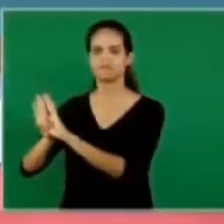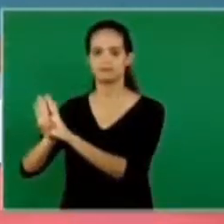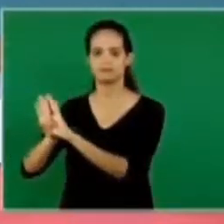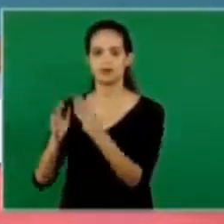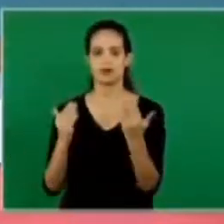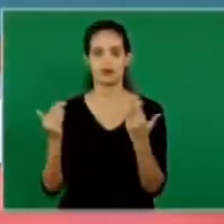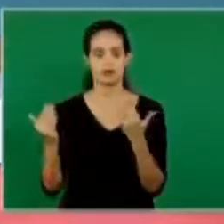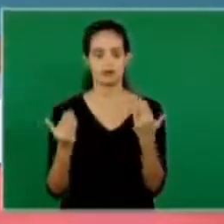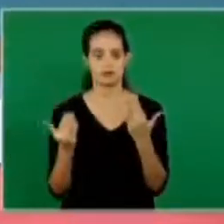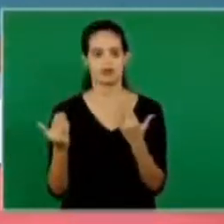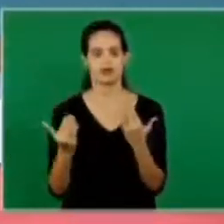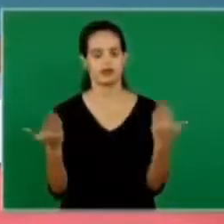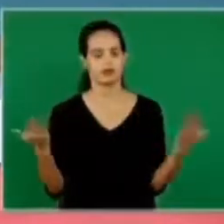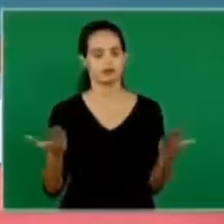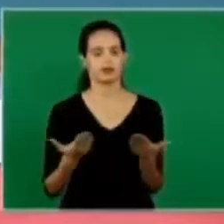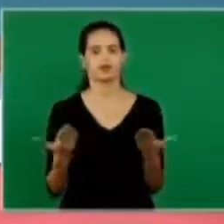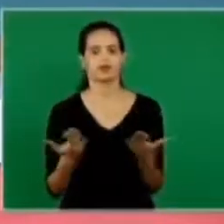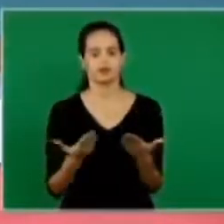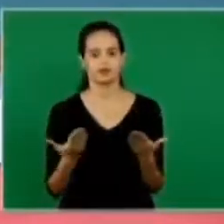Tribulation.